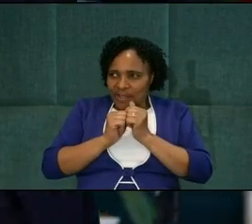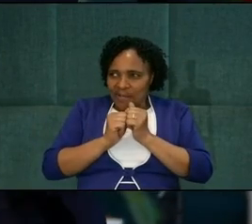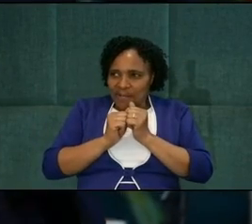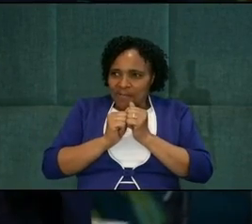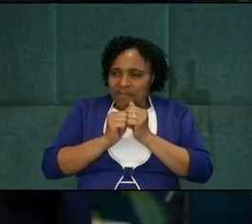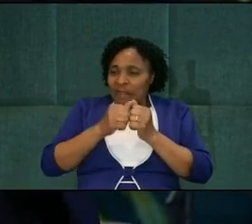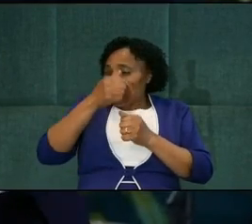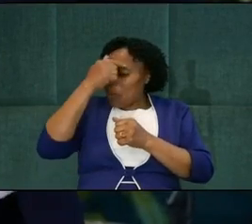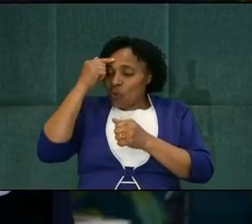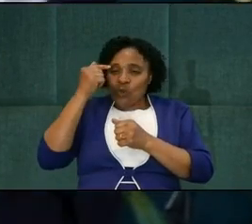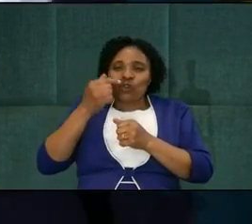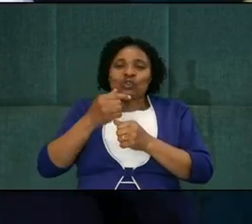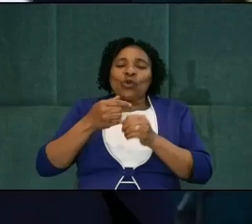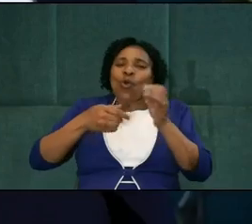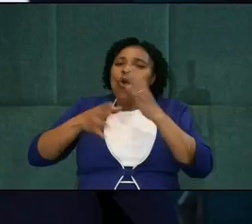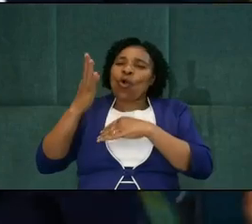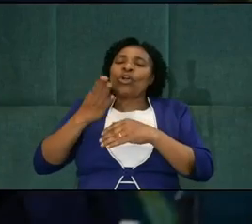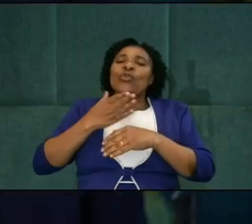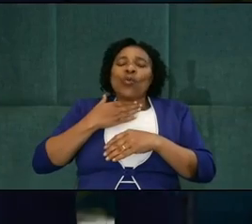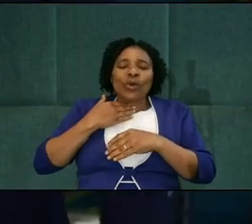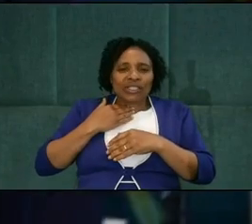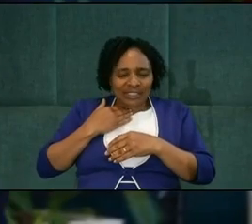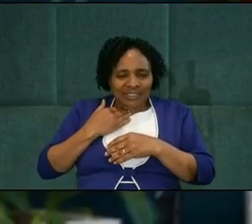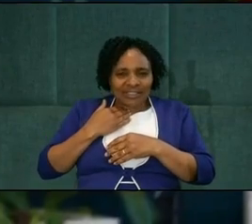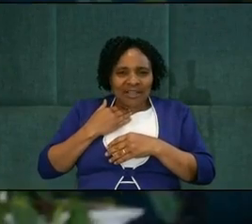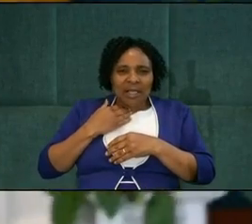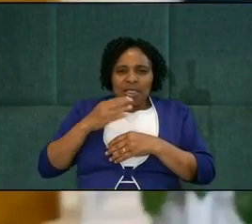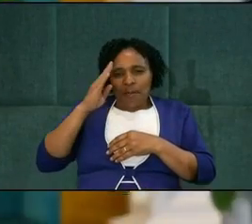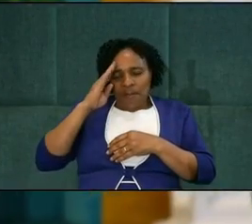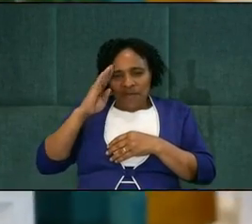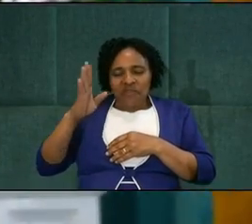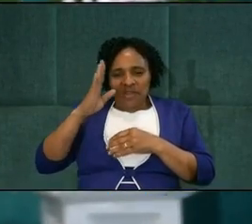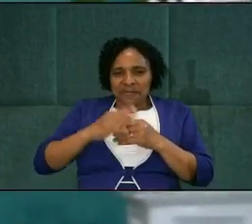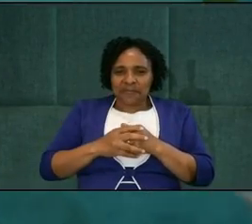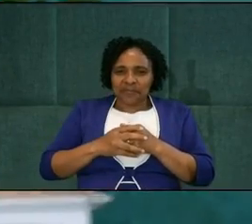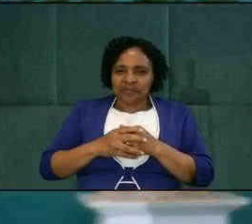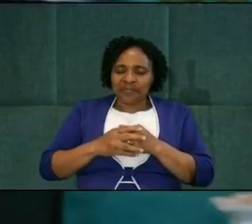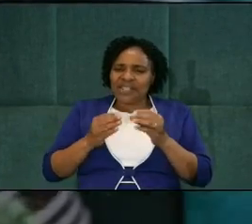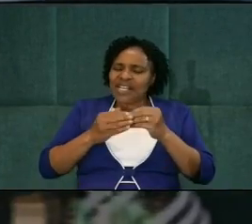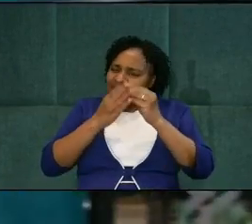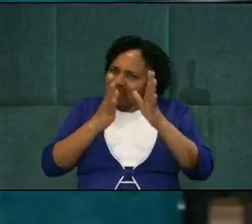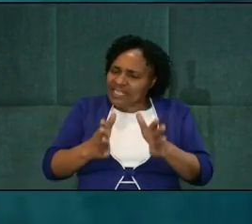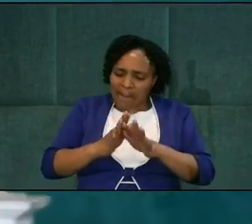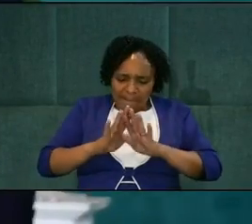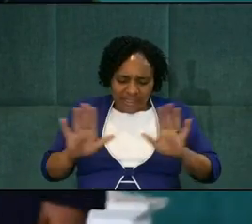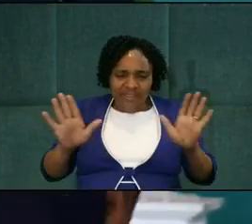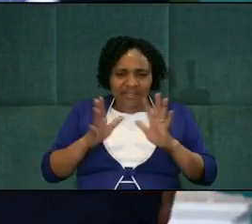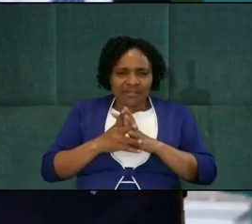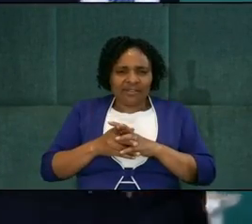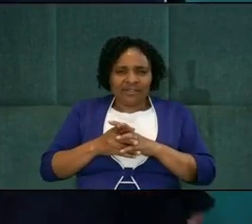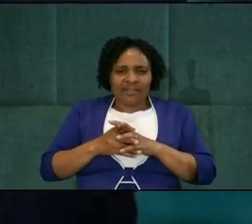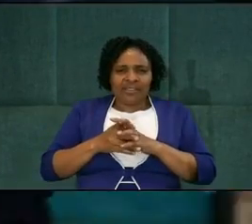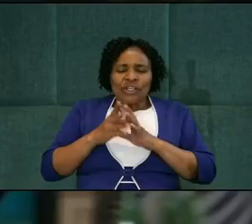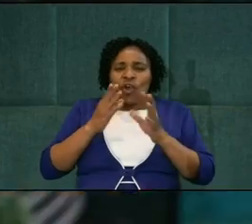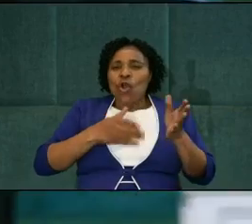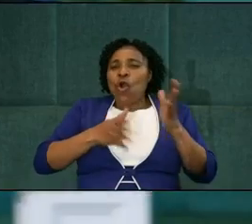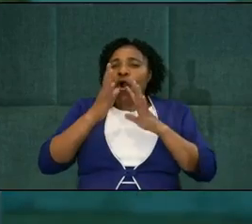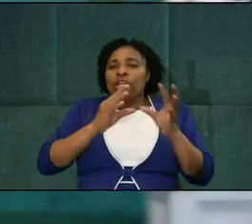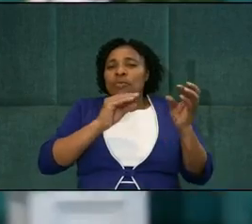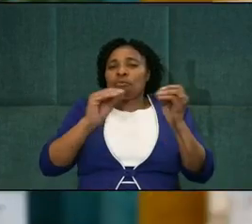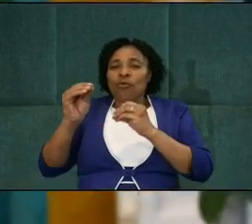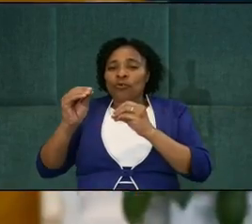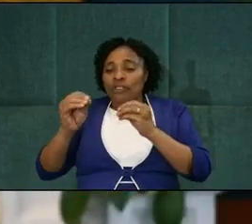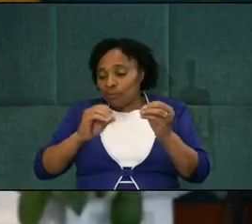Yeah, because God was their pathfinder. God was their leader. And so the people, when the cloud moved,